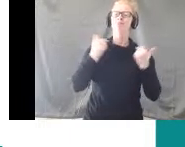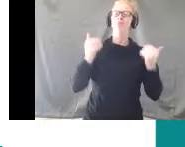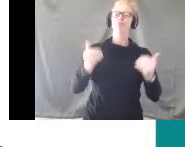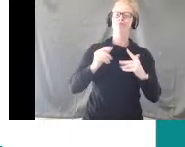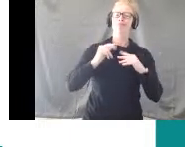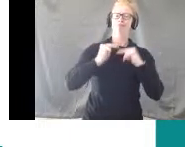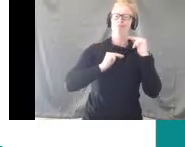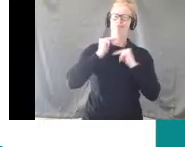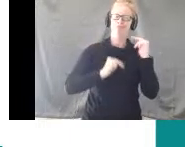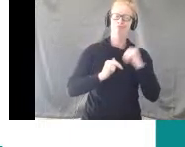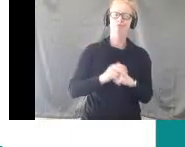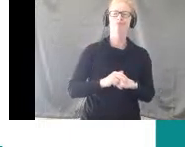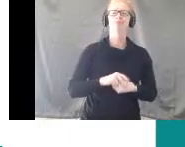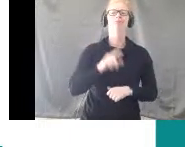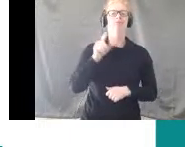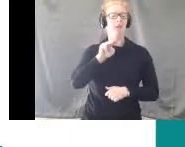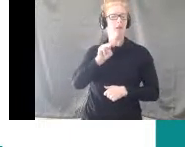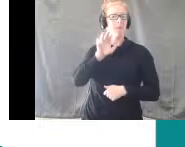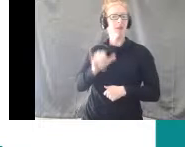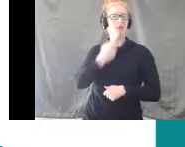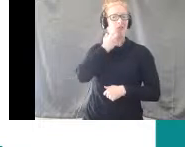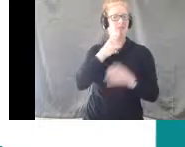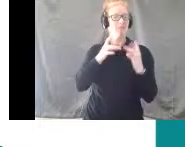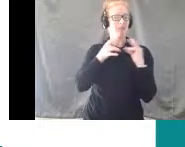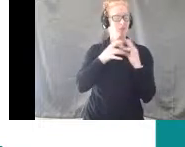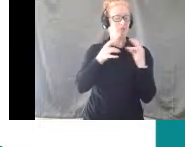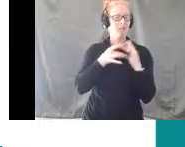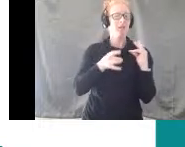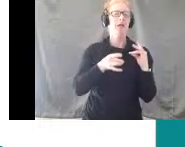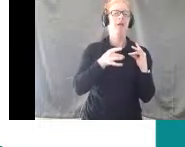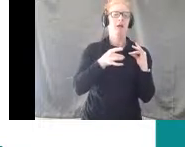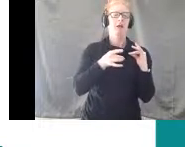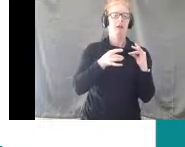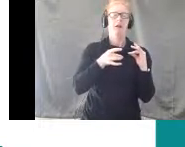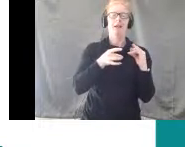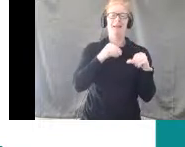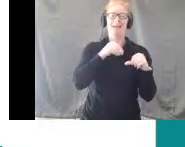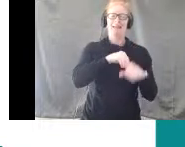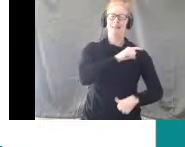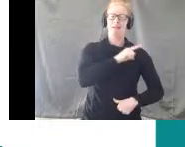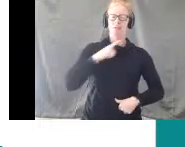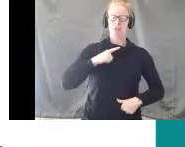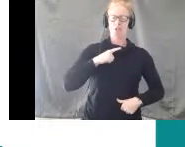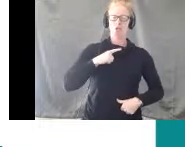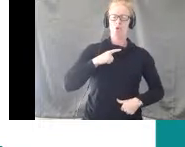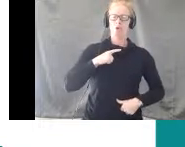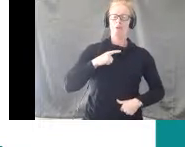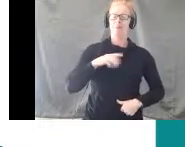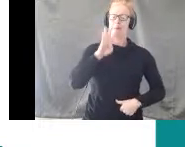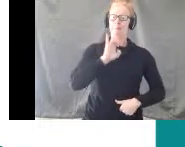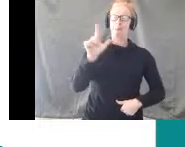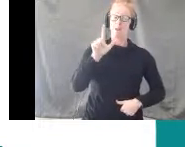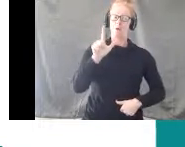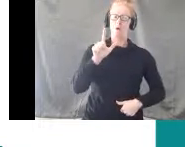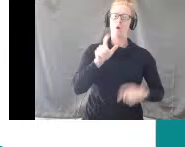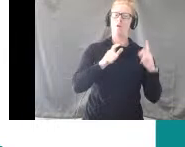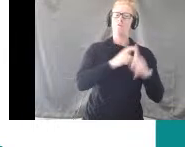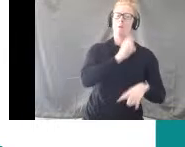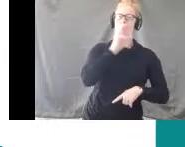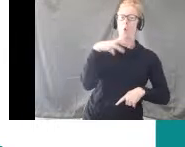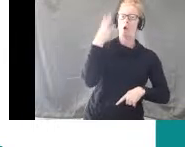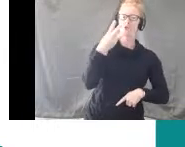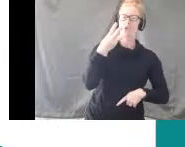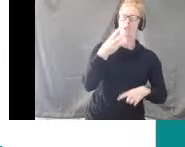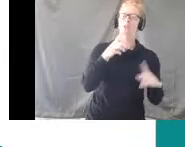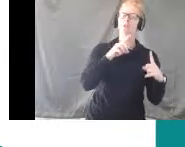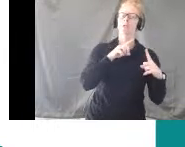our legislature on a bill that will allow us on the Washington side to bond against tolling.